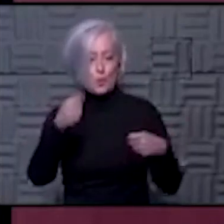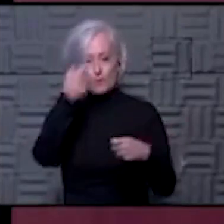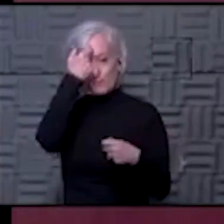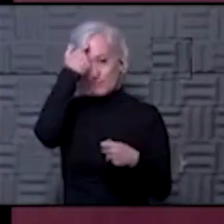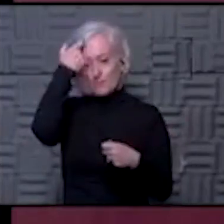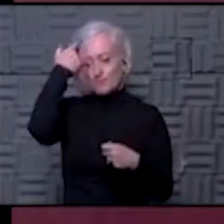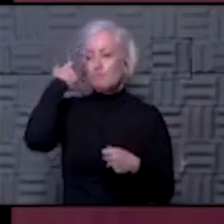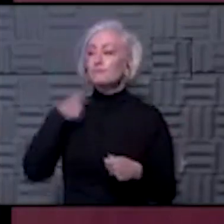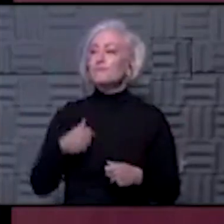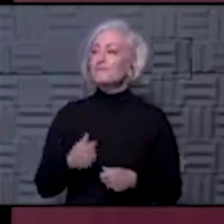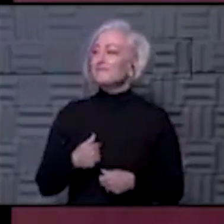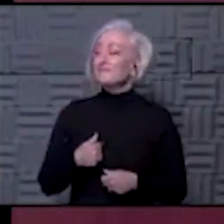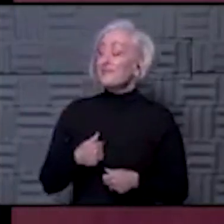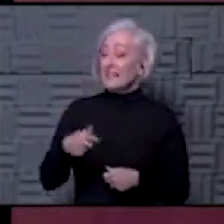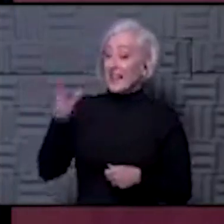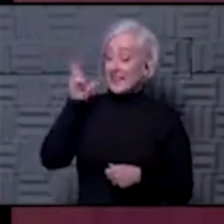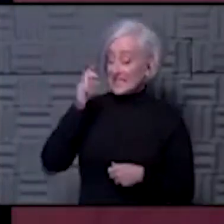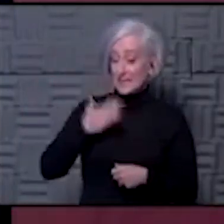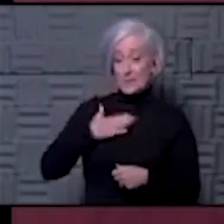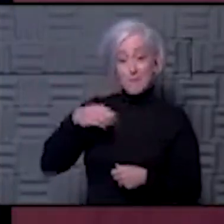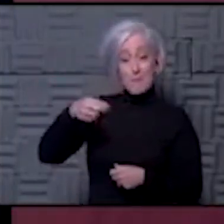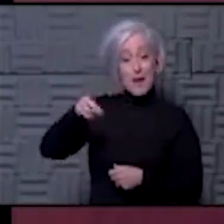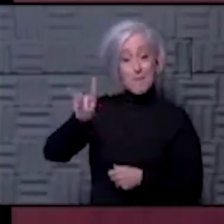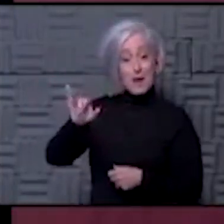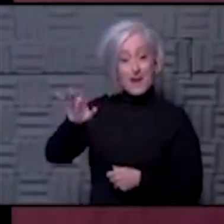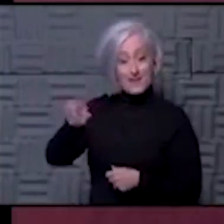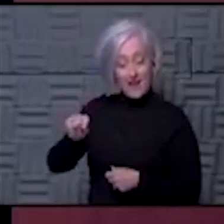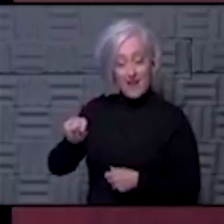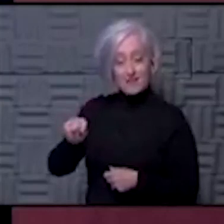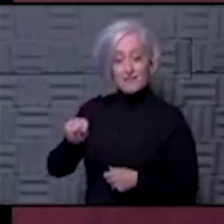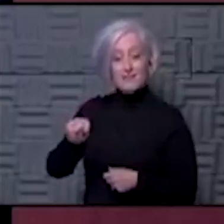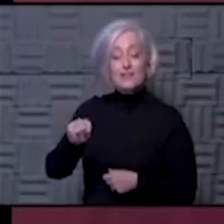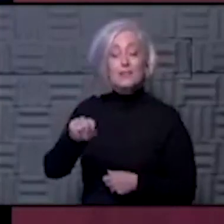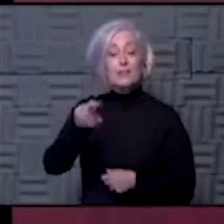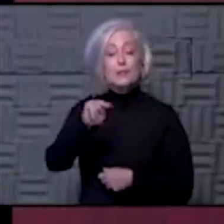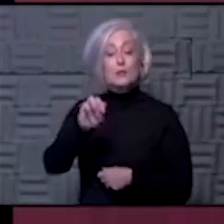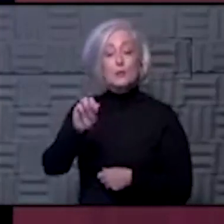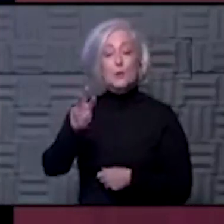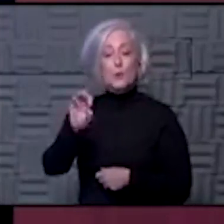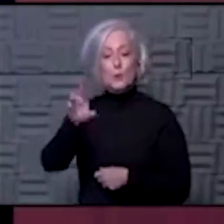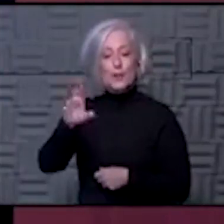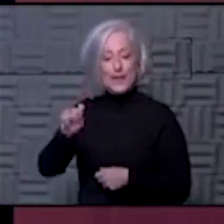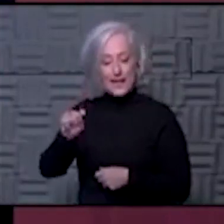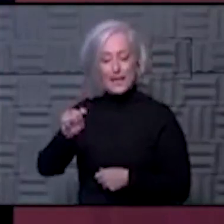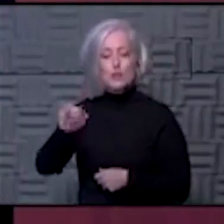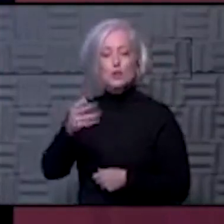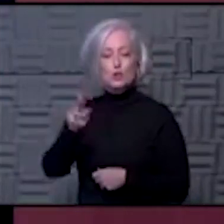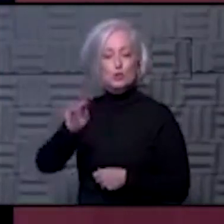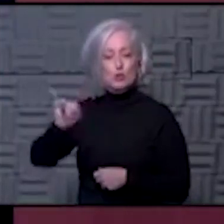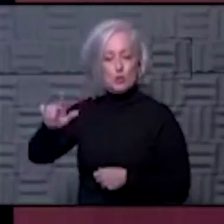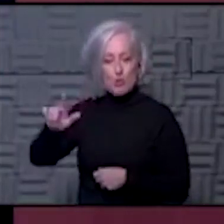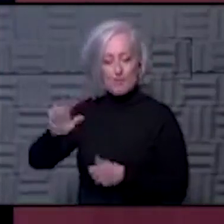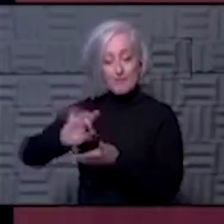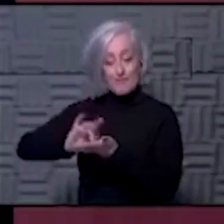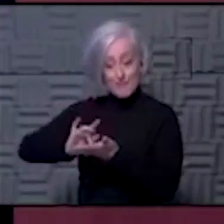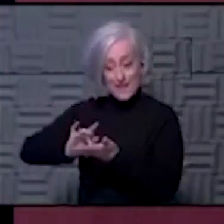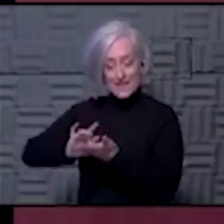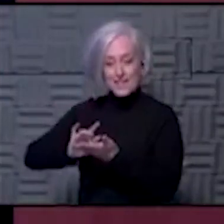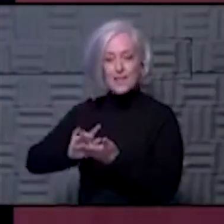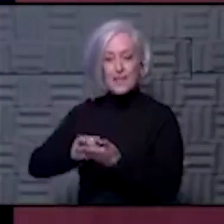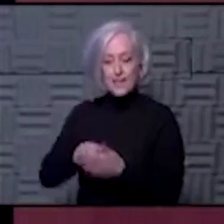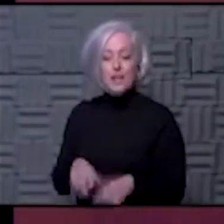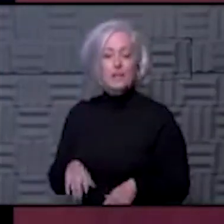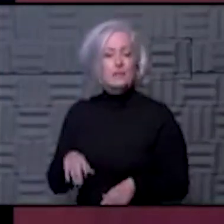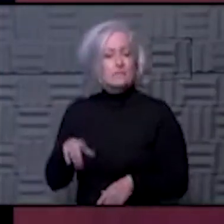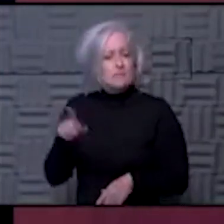my podcast this weekend on the New England Journal of Medicine. They think, oh, nobody can listen to it but doctors. No, actually, the podcasts of the New England Journal